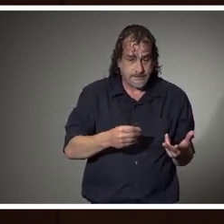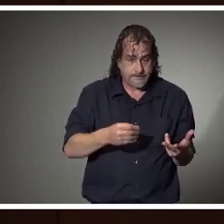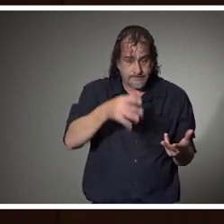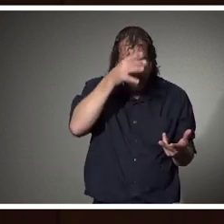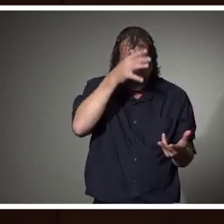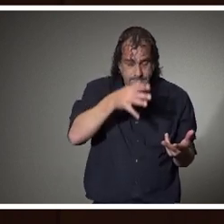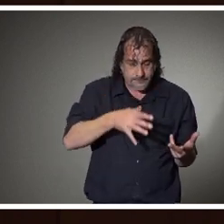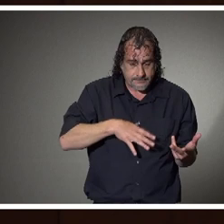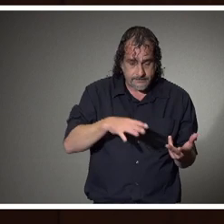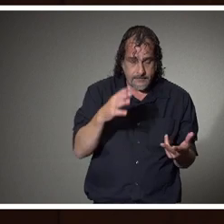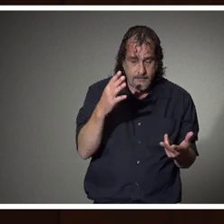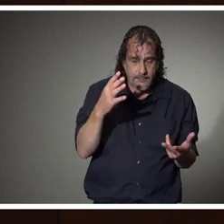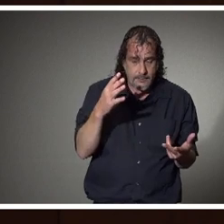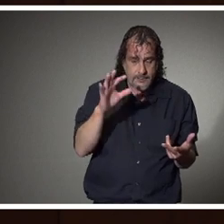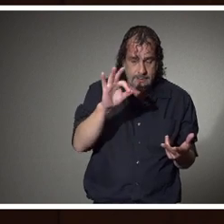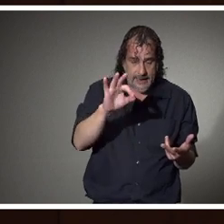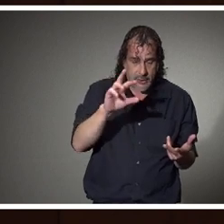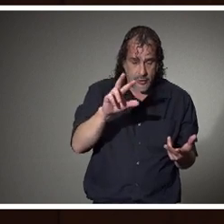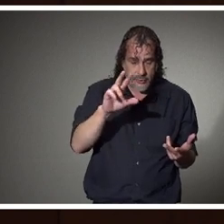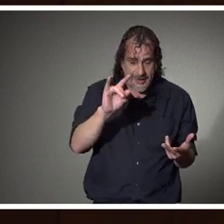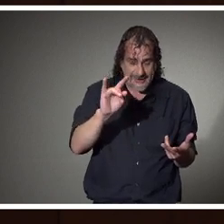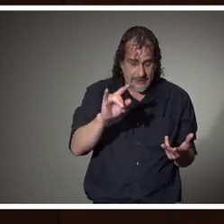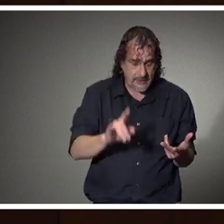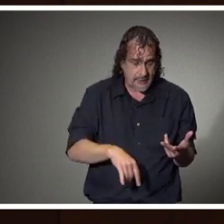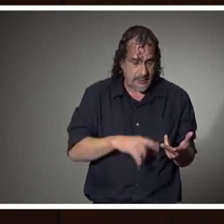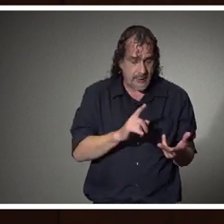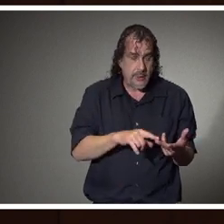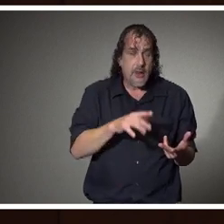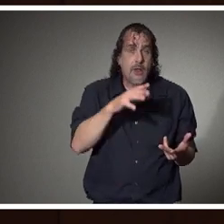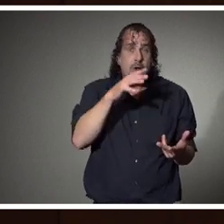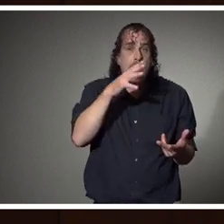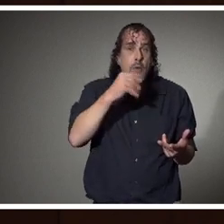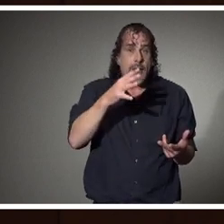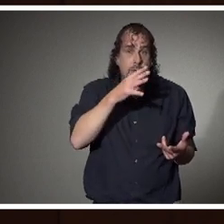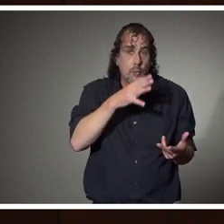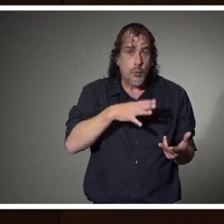Caucasian males were 14% at 918, and Caucasian females,